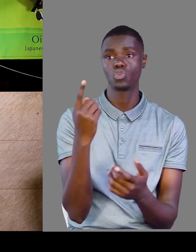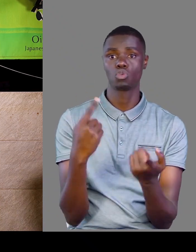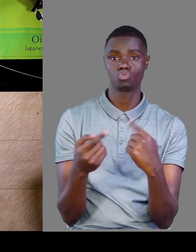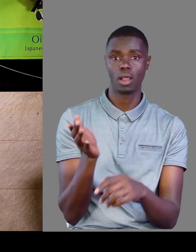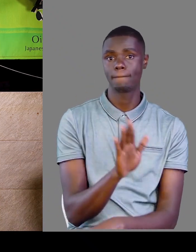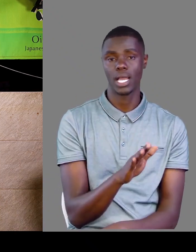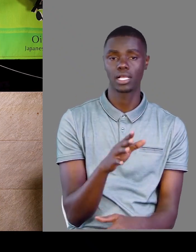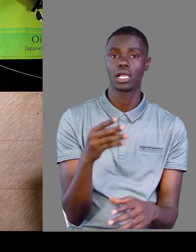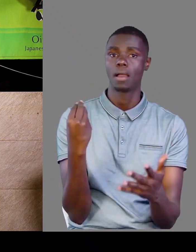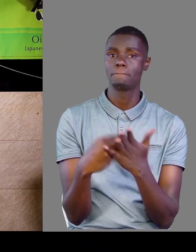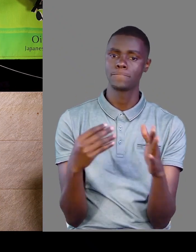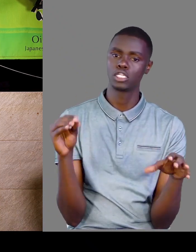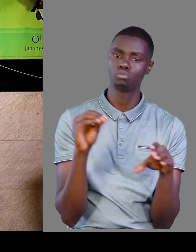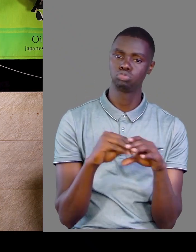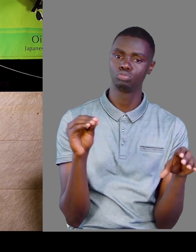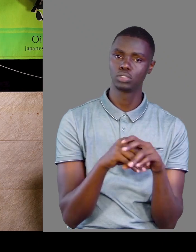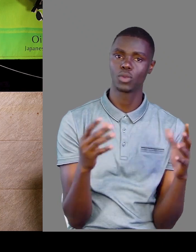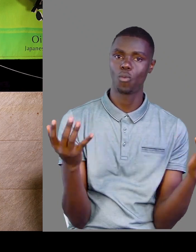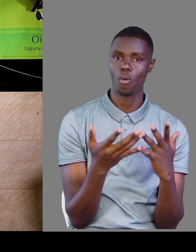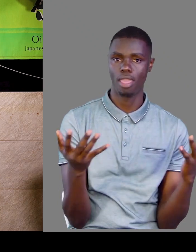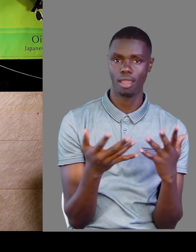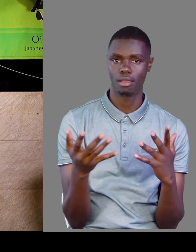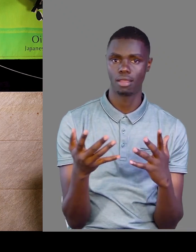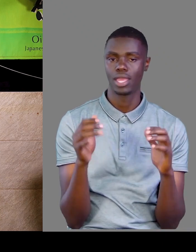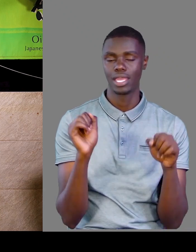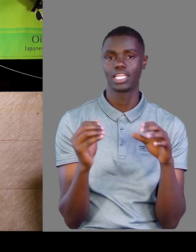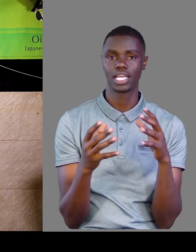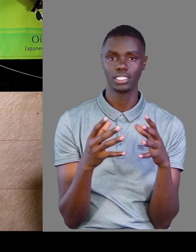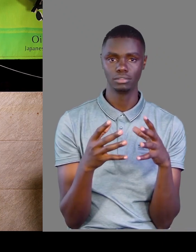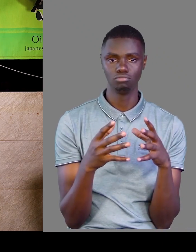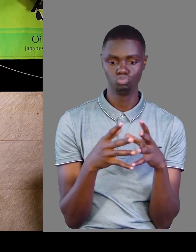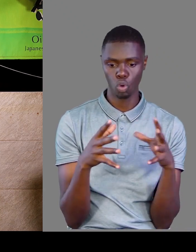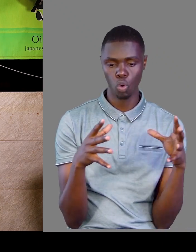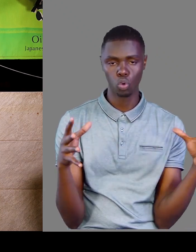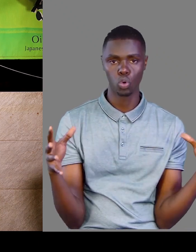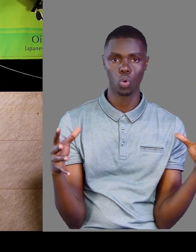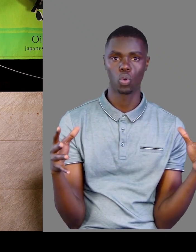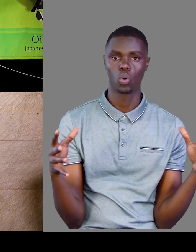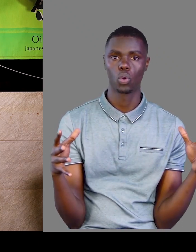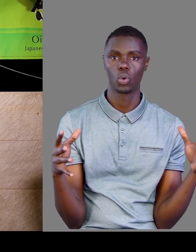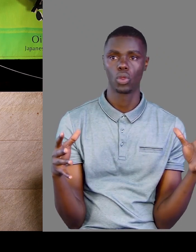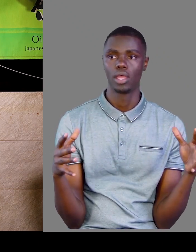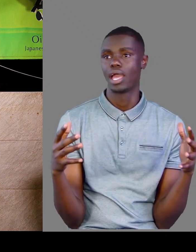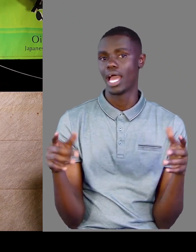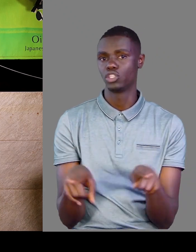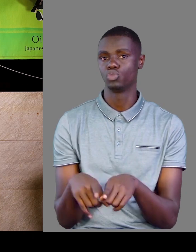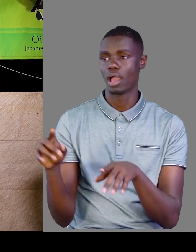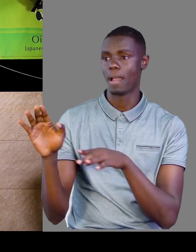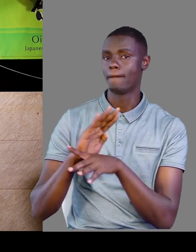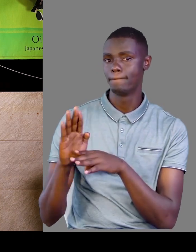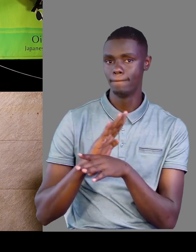come back, put your money where it can generate interest while you're still